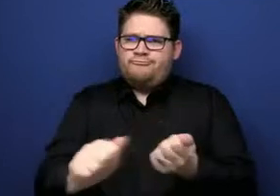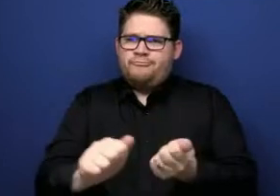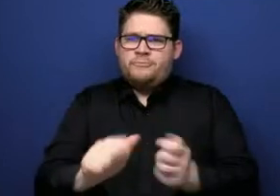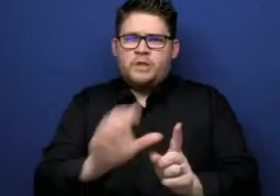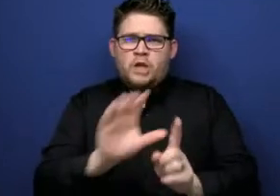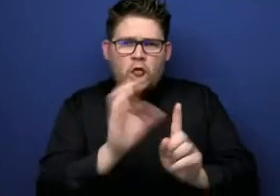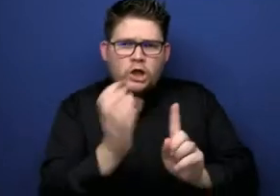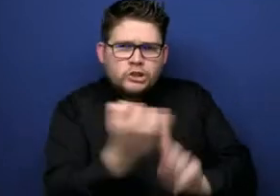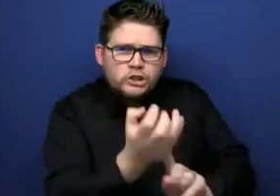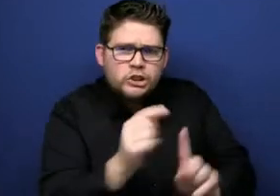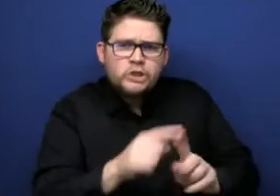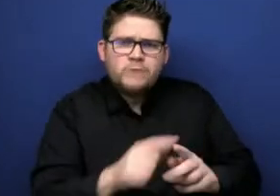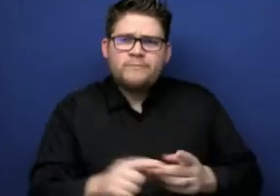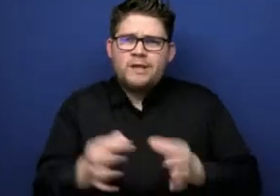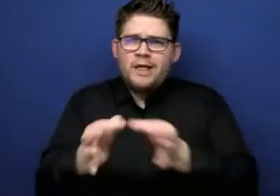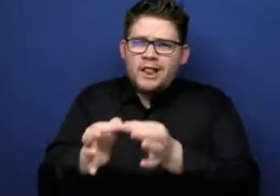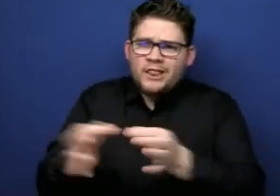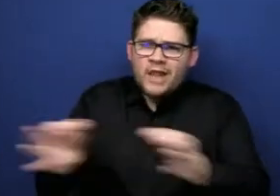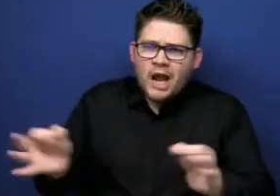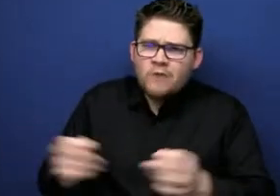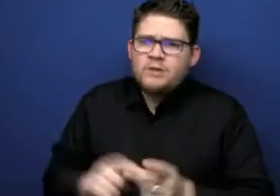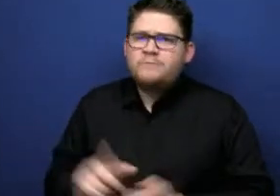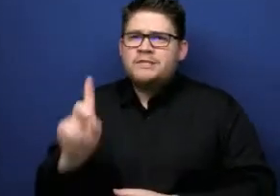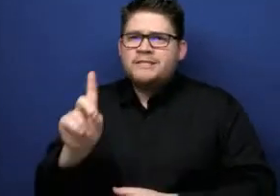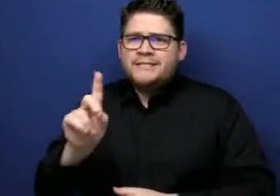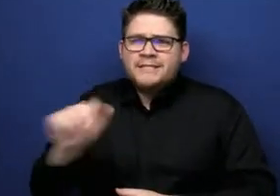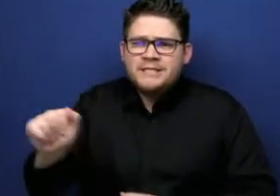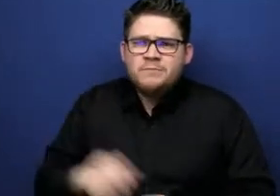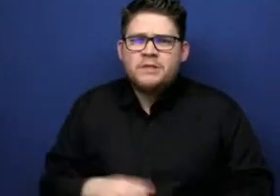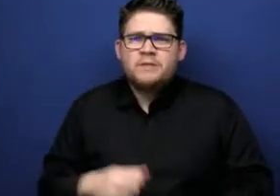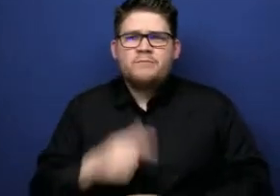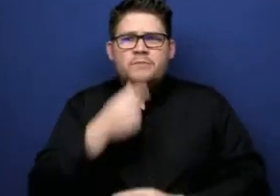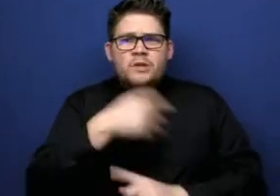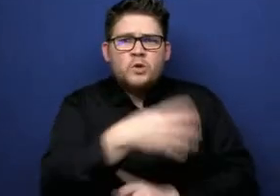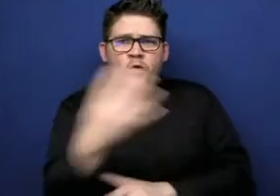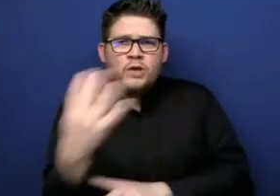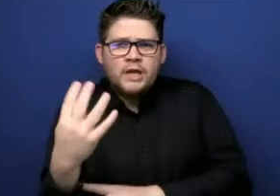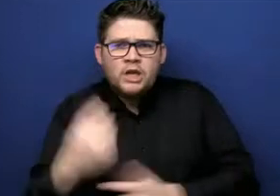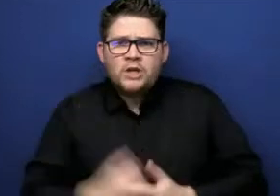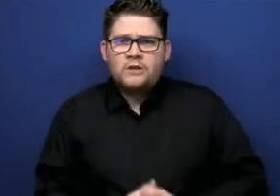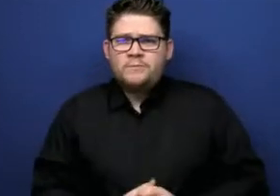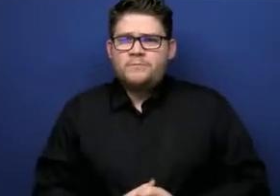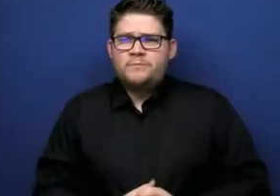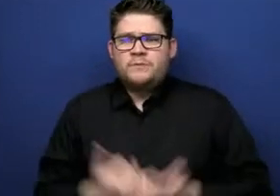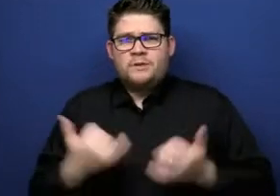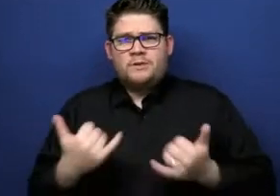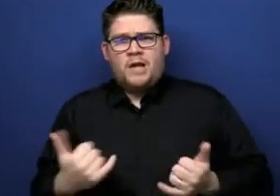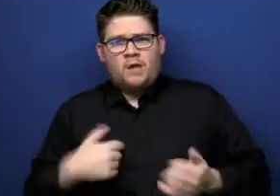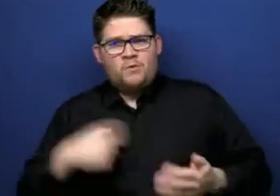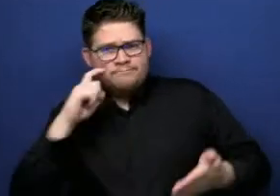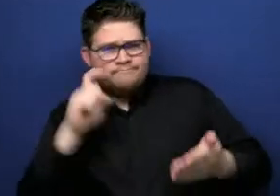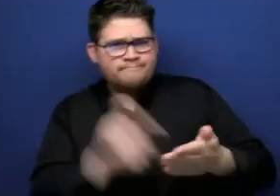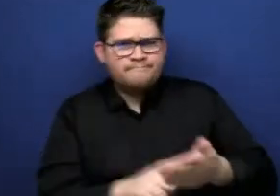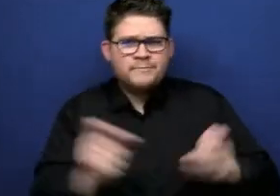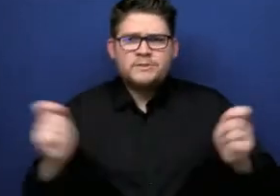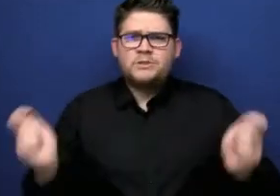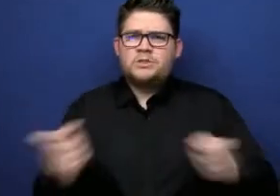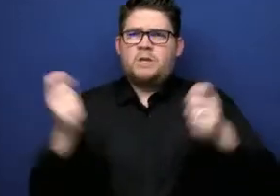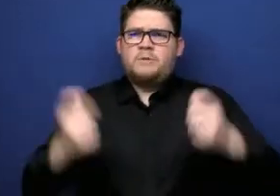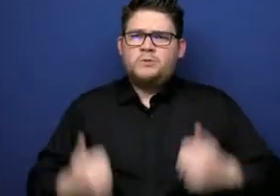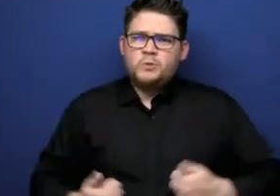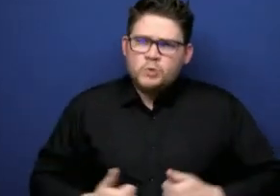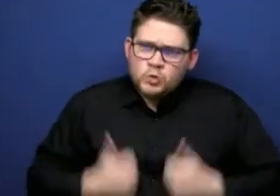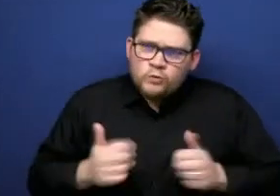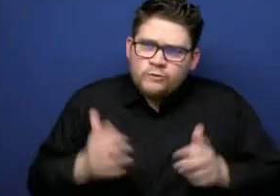And today we also pay tribute to Holocaust survivors. And as that community grows smaller, it's all the more important that we